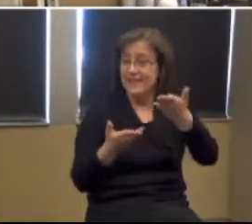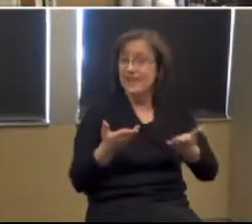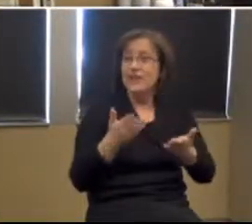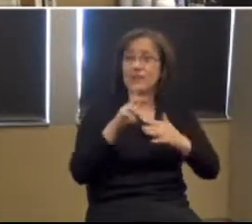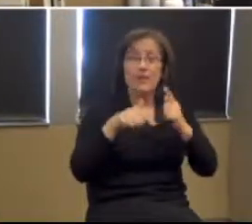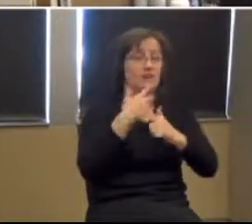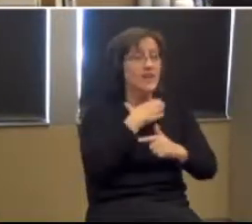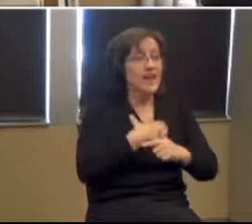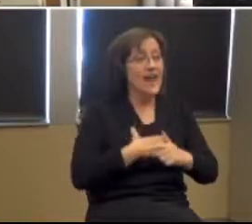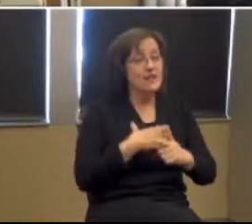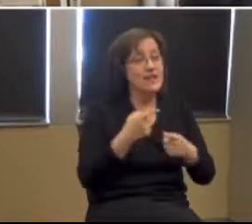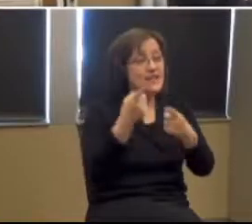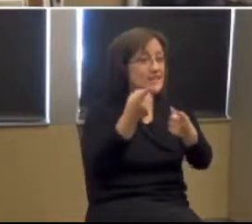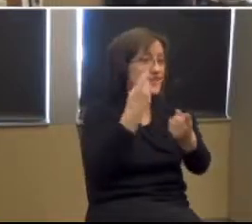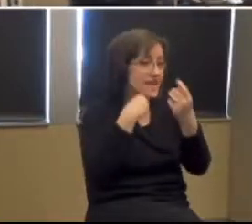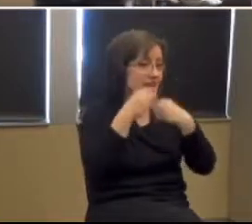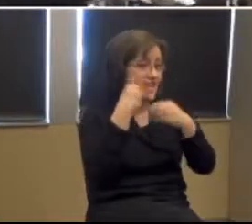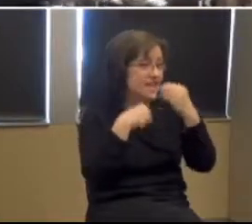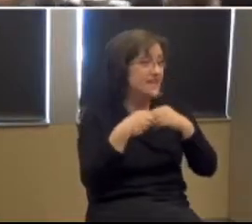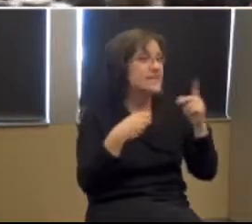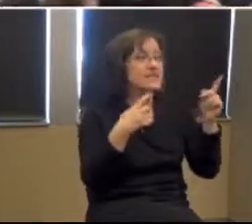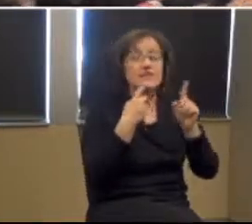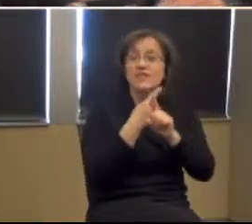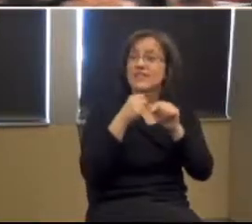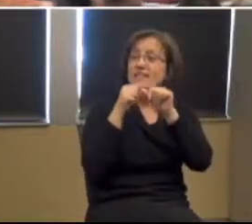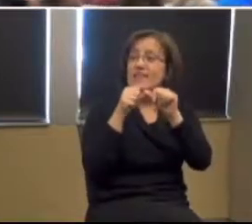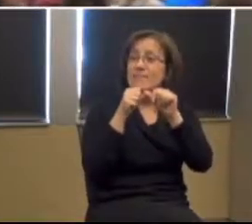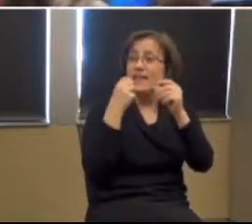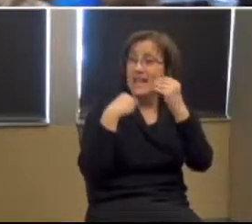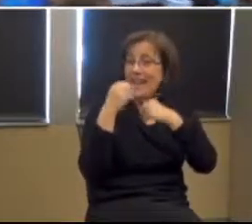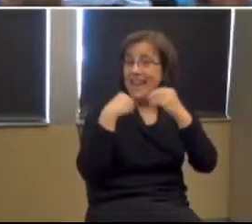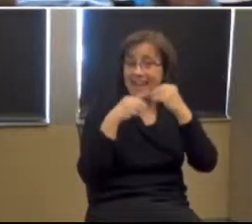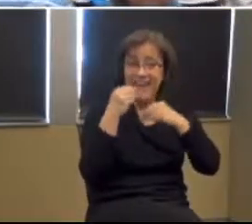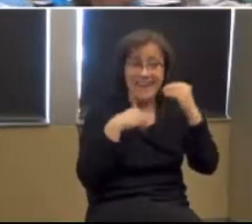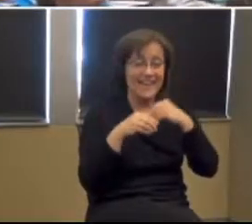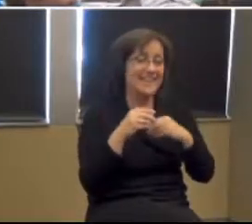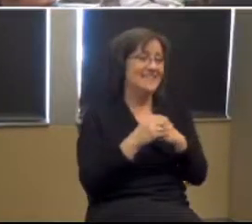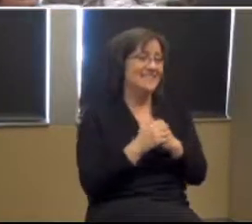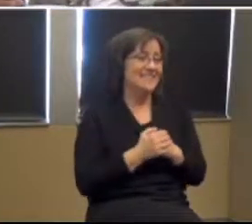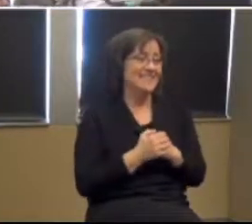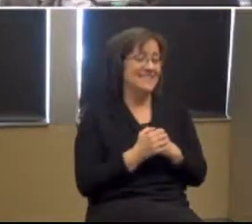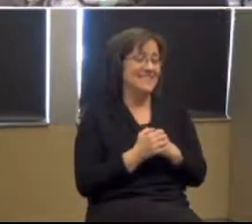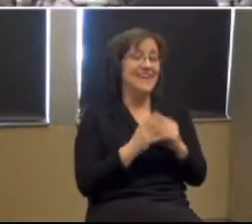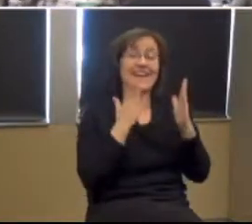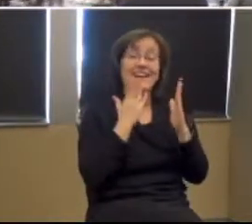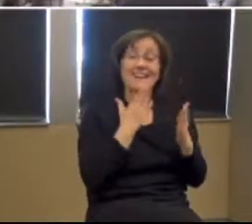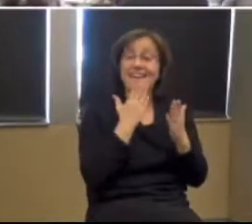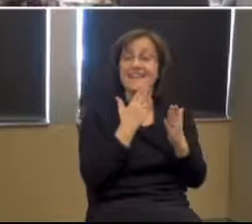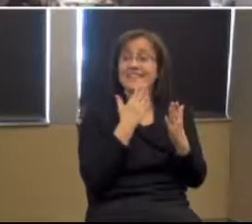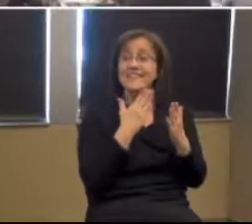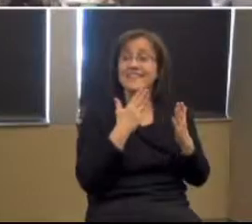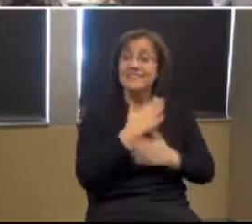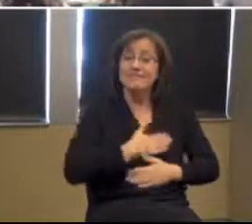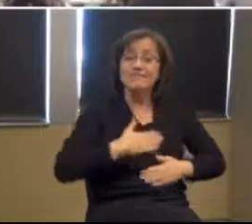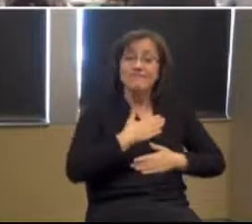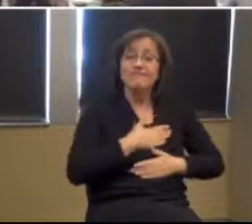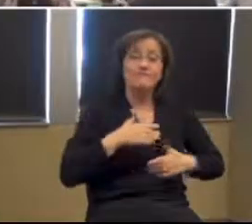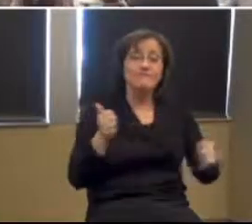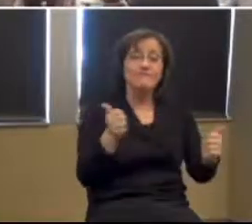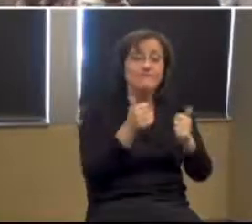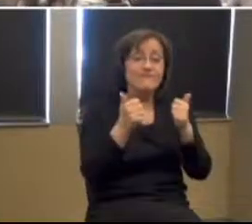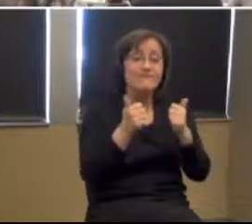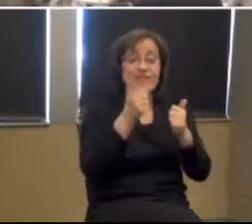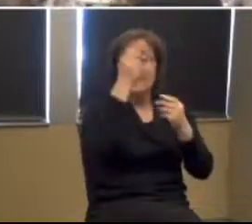Steve says, keep eating, keep eating. All right, thank you, have fun. Let us know if we can help.